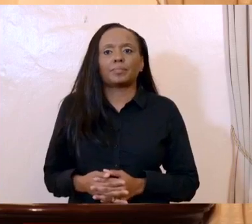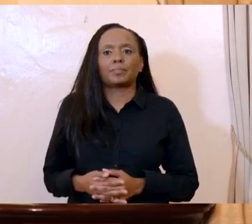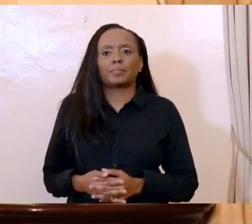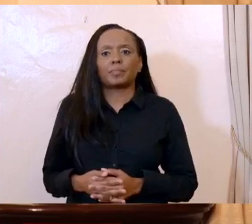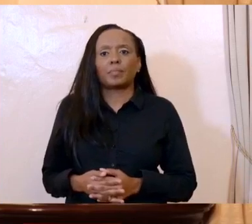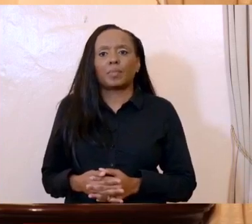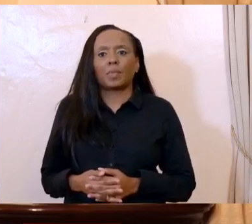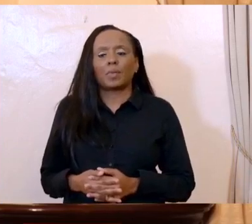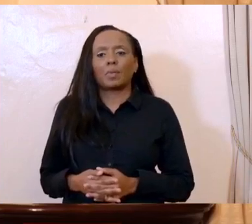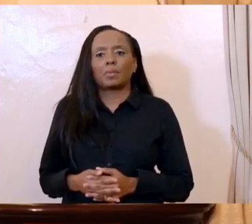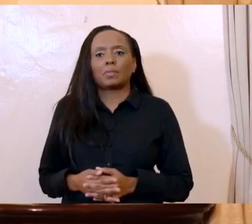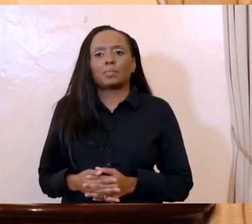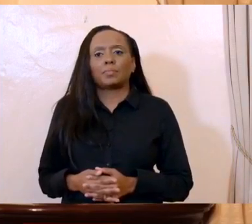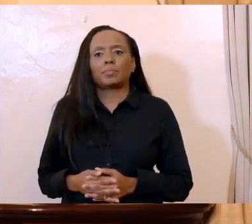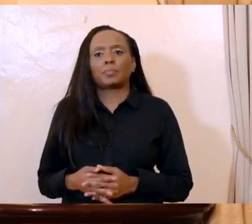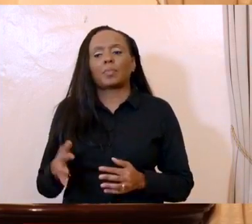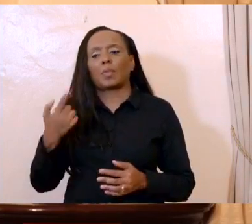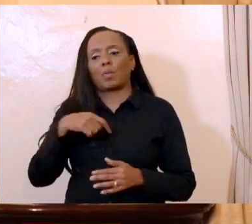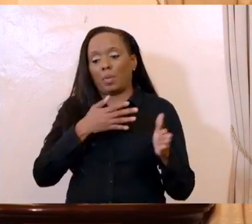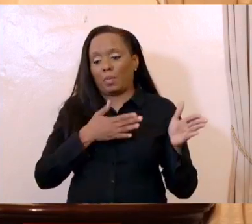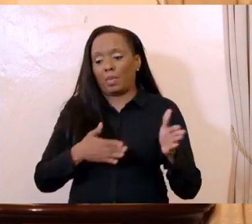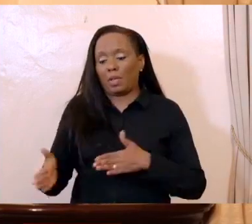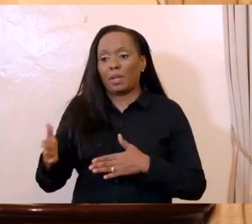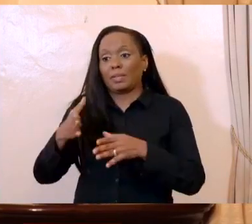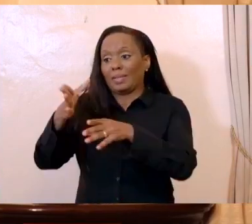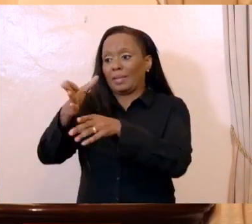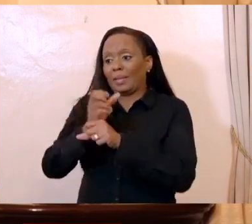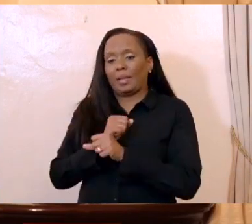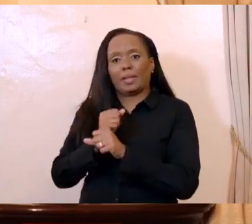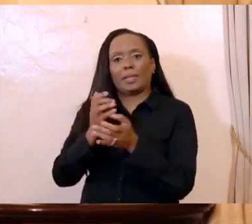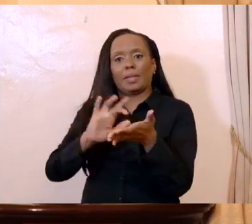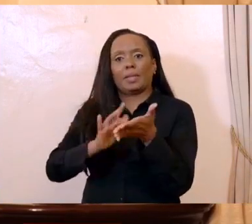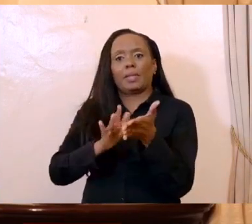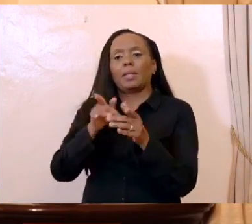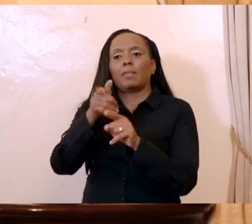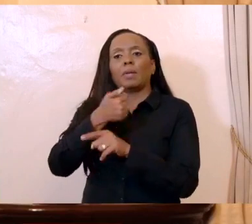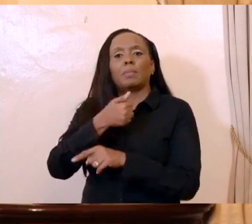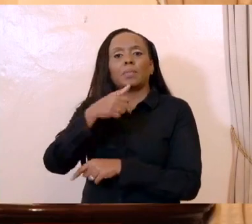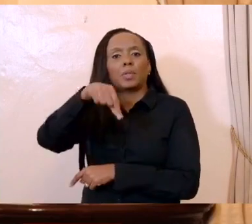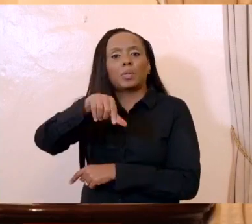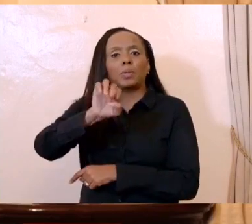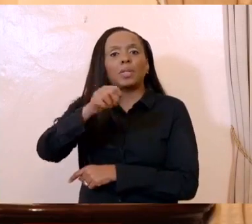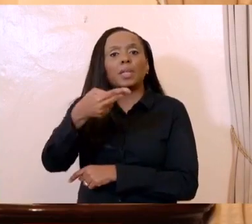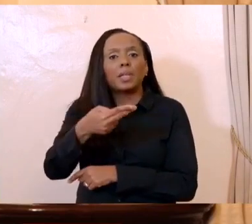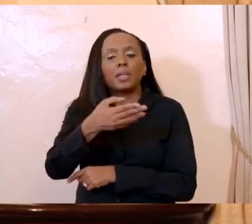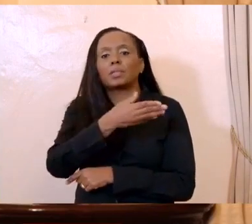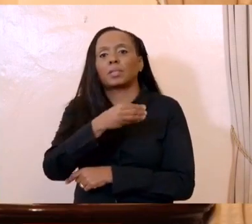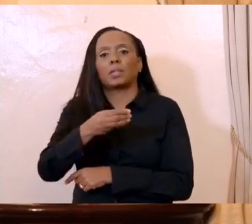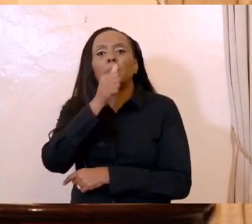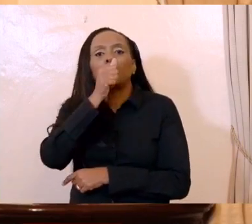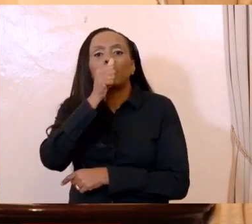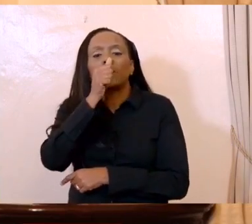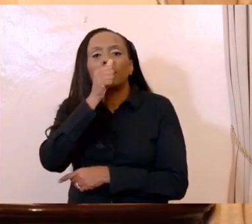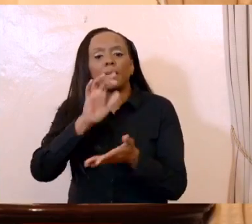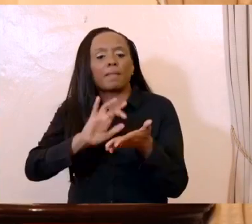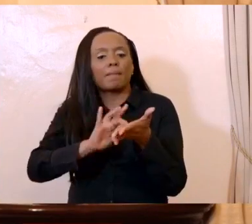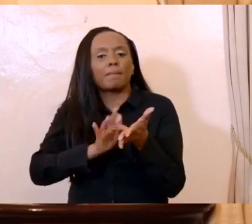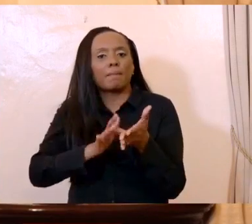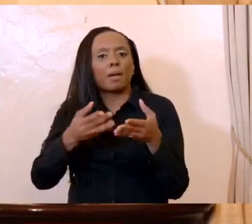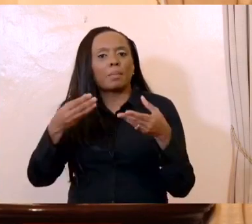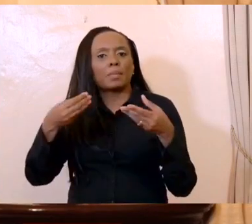the medication from the QEH, and we also made arrangements to get medication from private pharmacies to address the concern of those inmates.